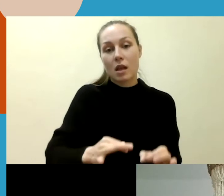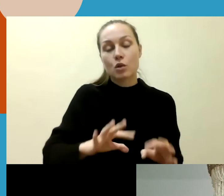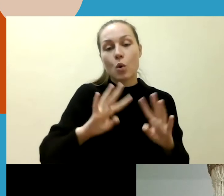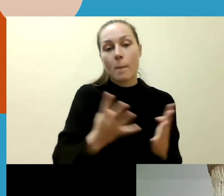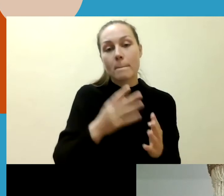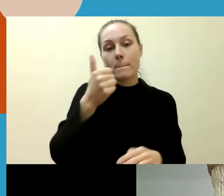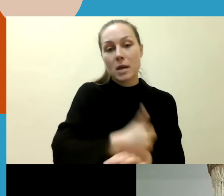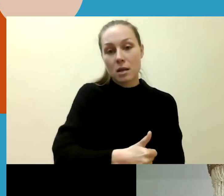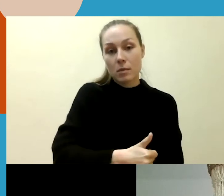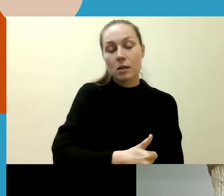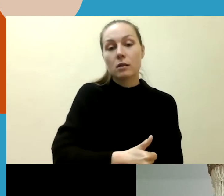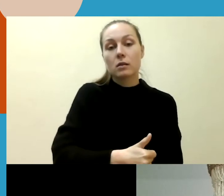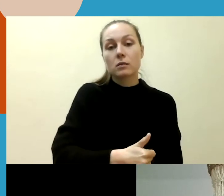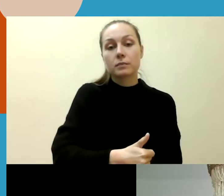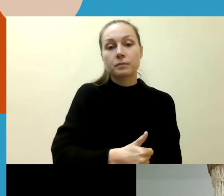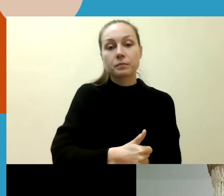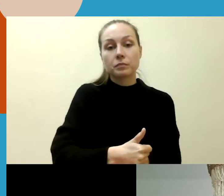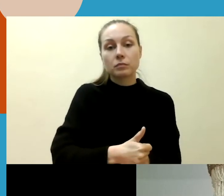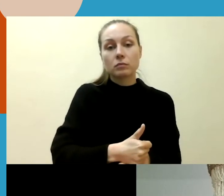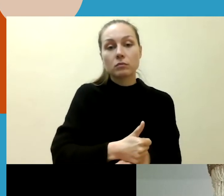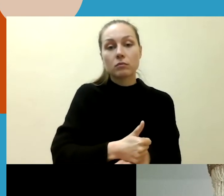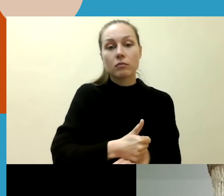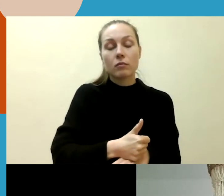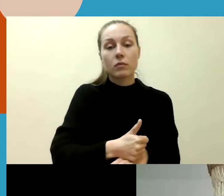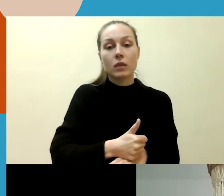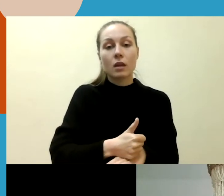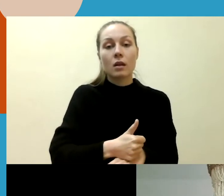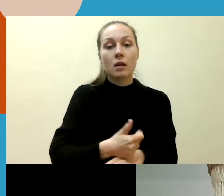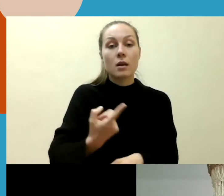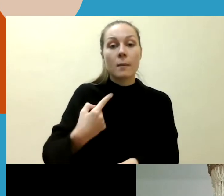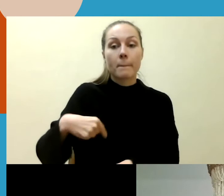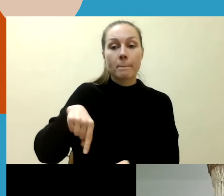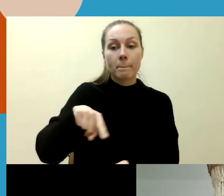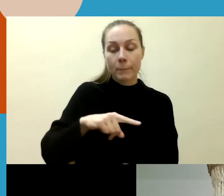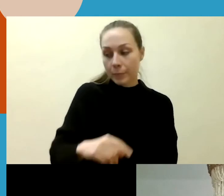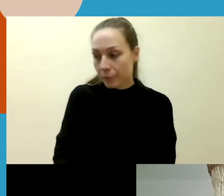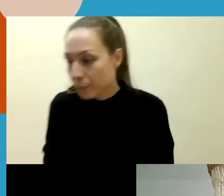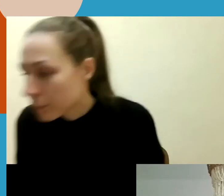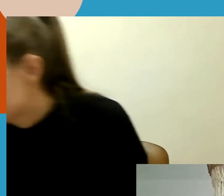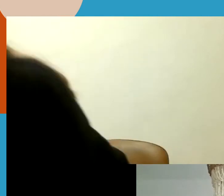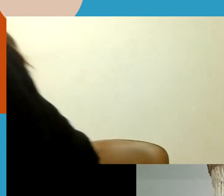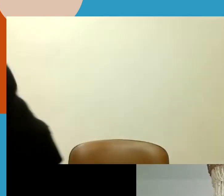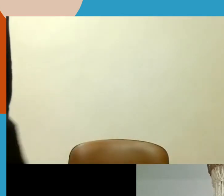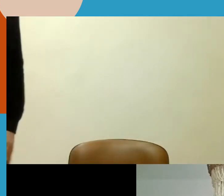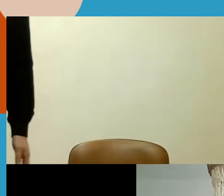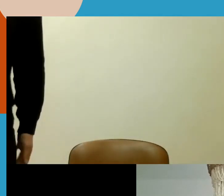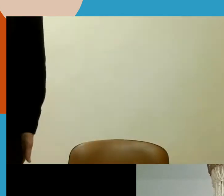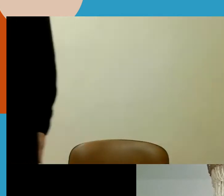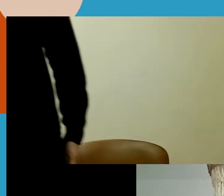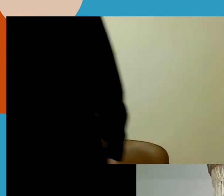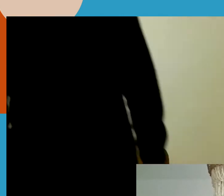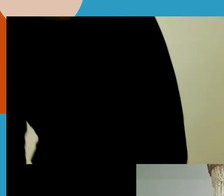as well as the current chairman of the Parliament's Committee on Human Rights.